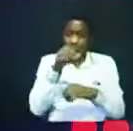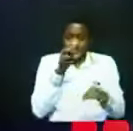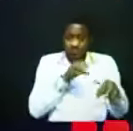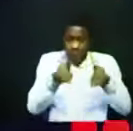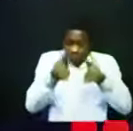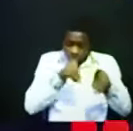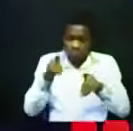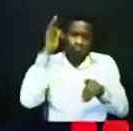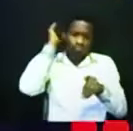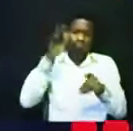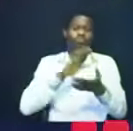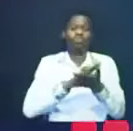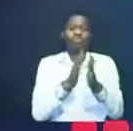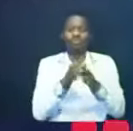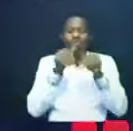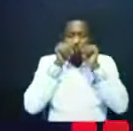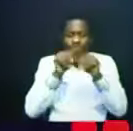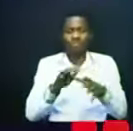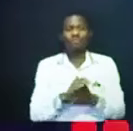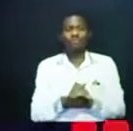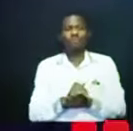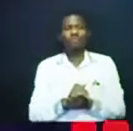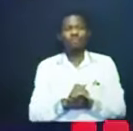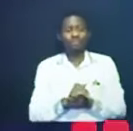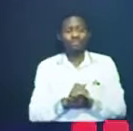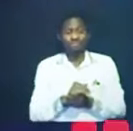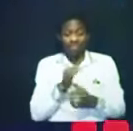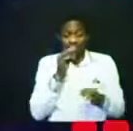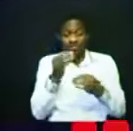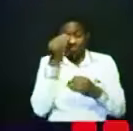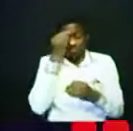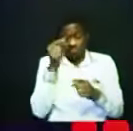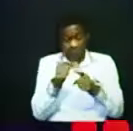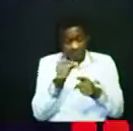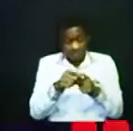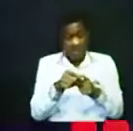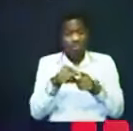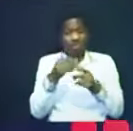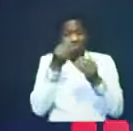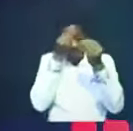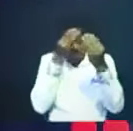them. If you know this word and you do it, you'll be